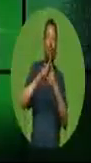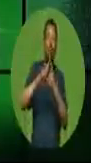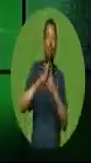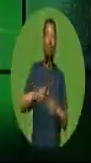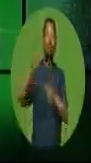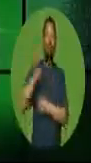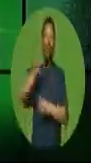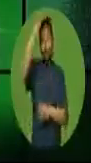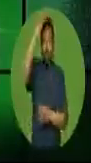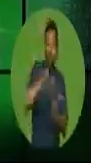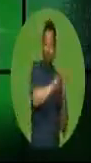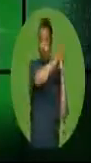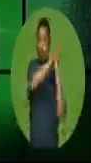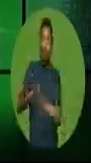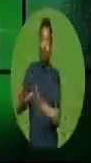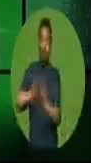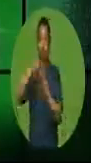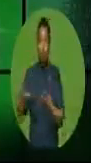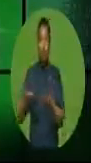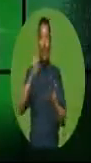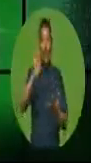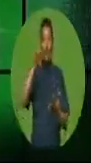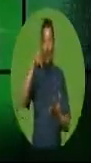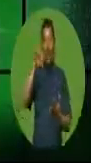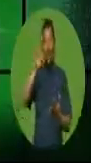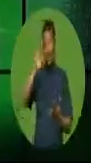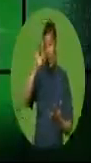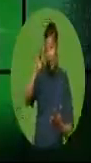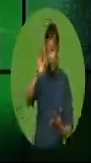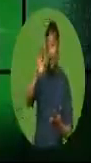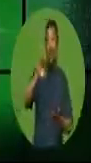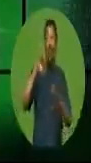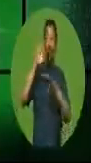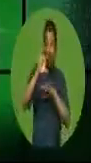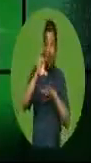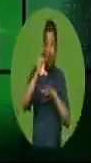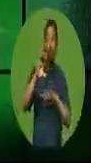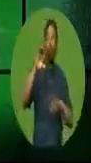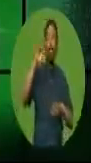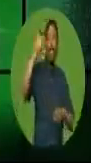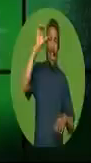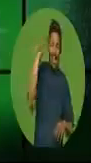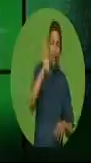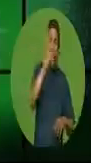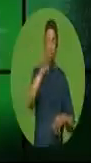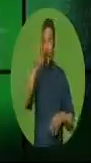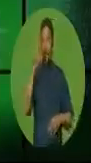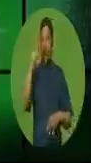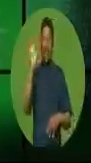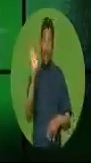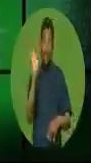continued until the Derg regime was overthrown by EPRDF forces in